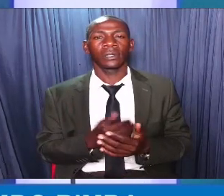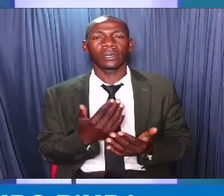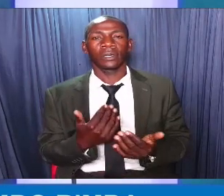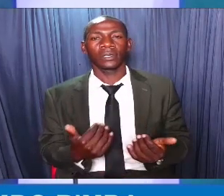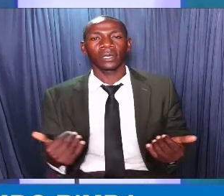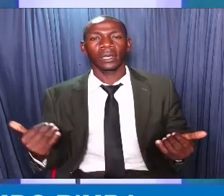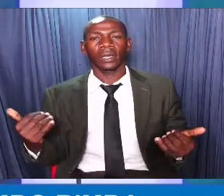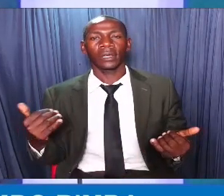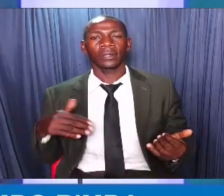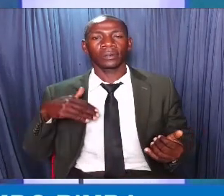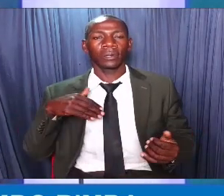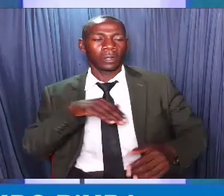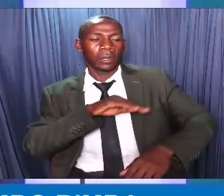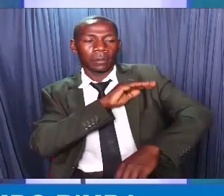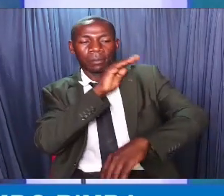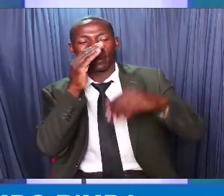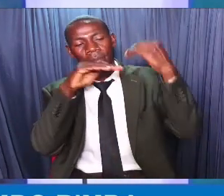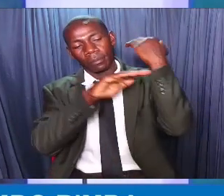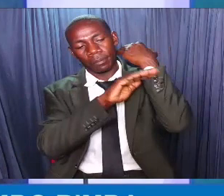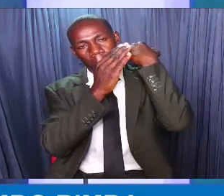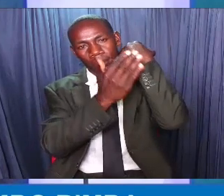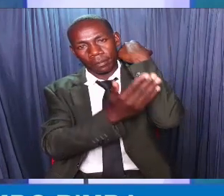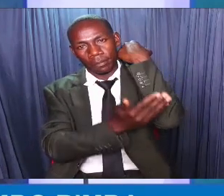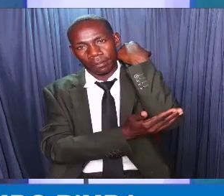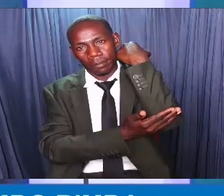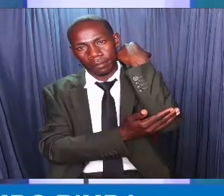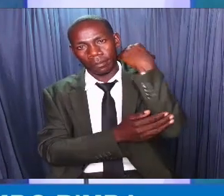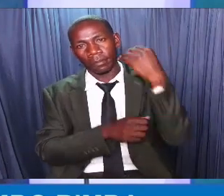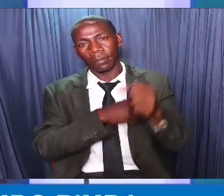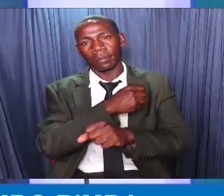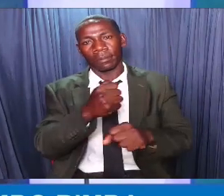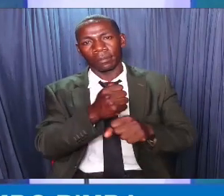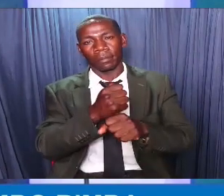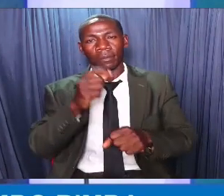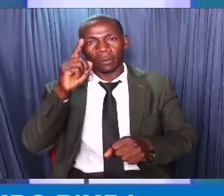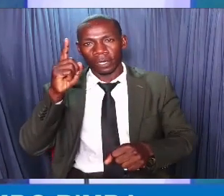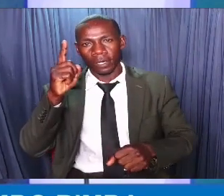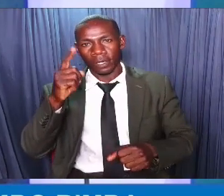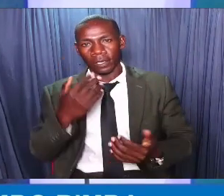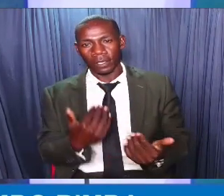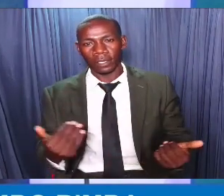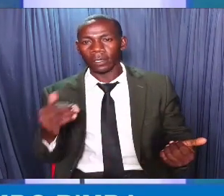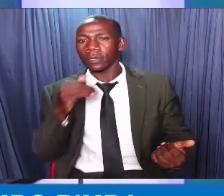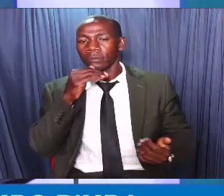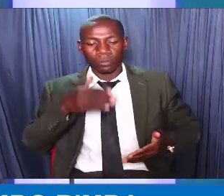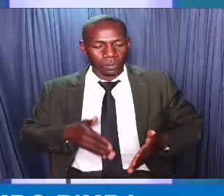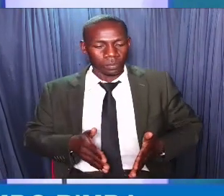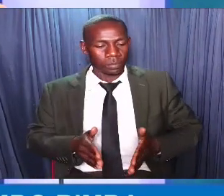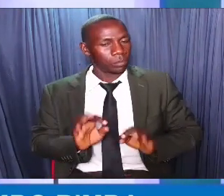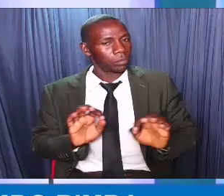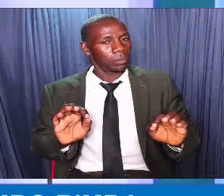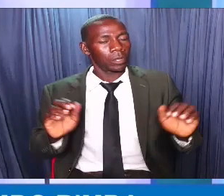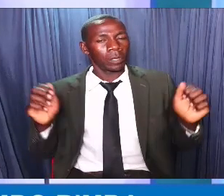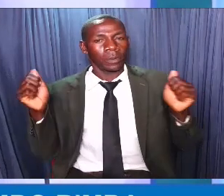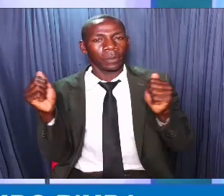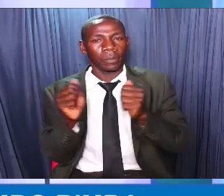amemaliza mwaka, sijui alikuwa amemaliza nini. I don't know, the child has stayed for more than a year. Ana mimba tu haizaliwi. Just pregnant, not giving birth. Sijui ni miezi ngapi. I don't know